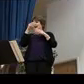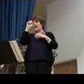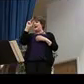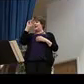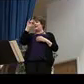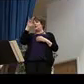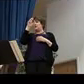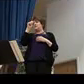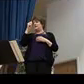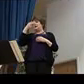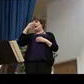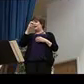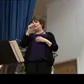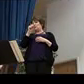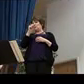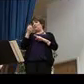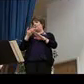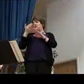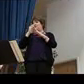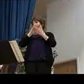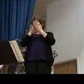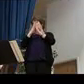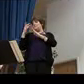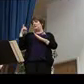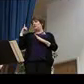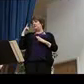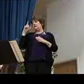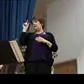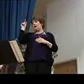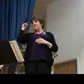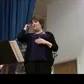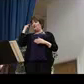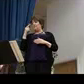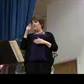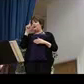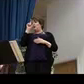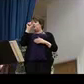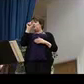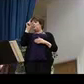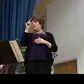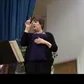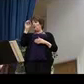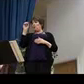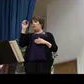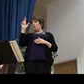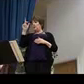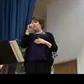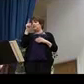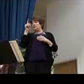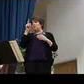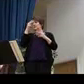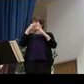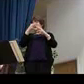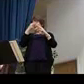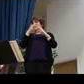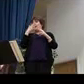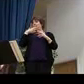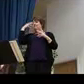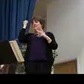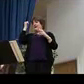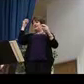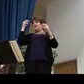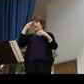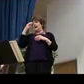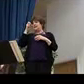In 2003, she was named the best high school teacher by the Montana Standard. She also served as the chair of